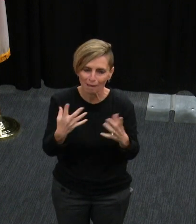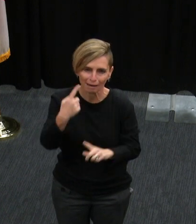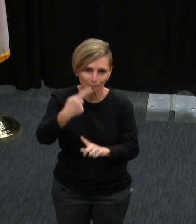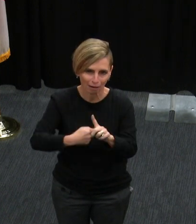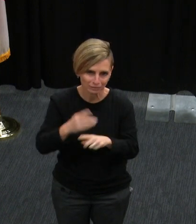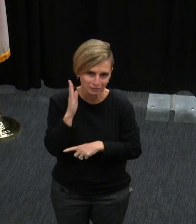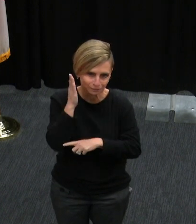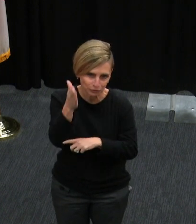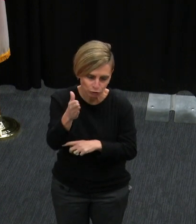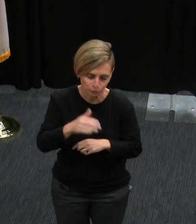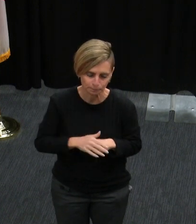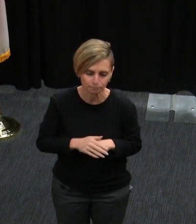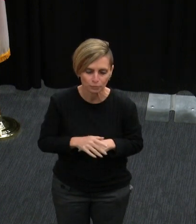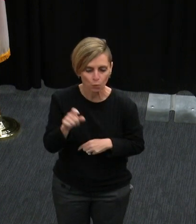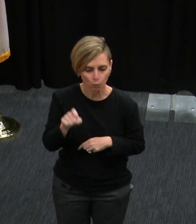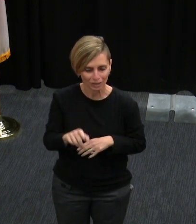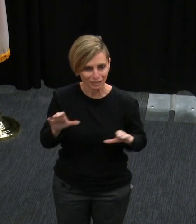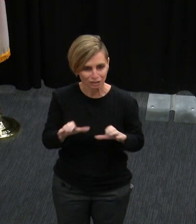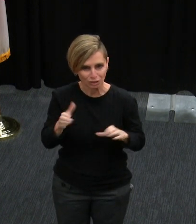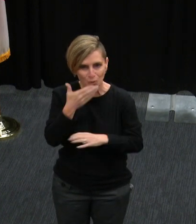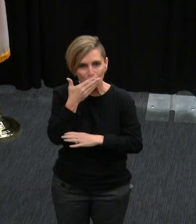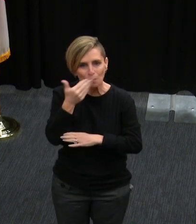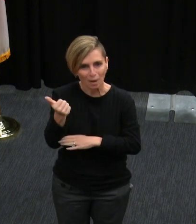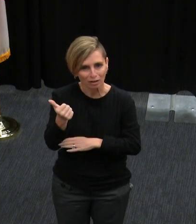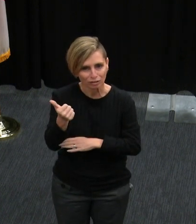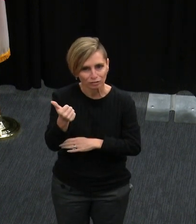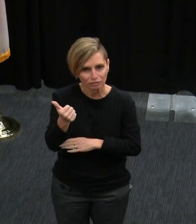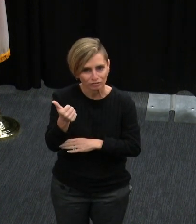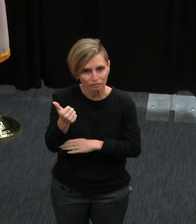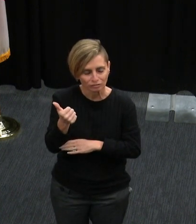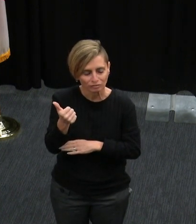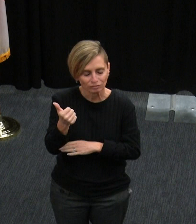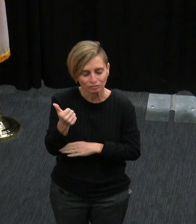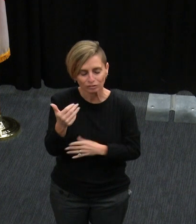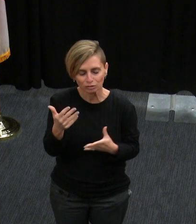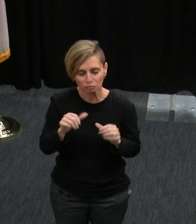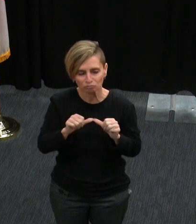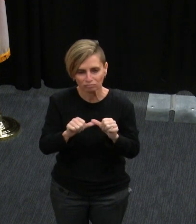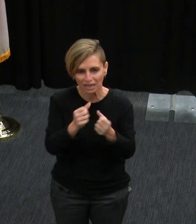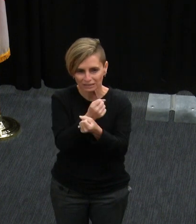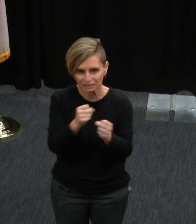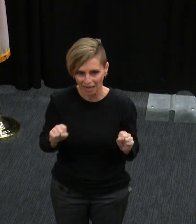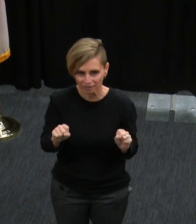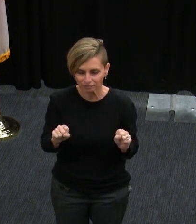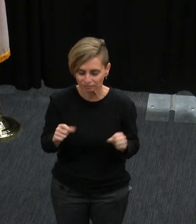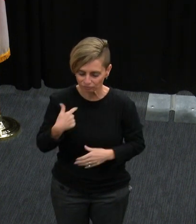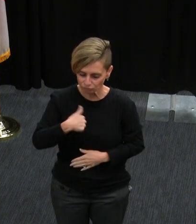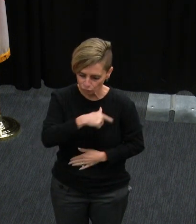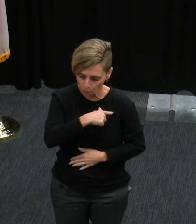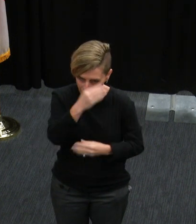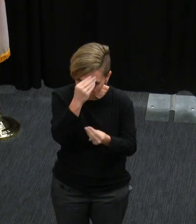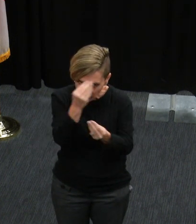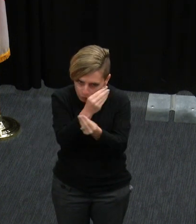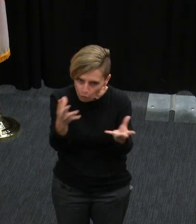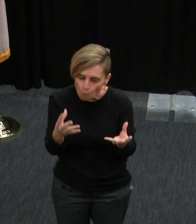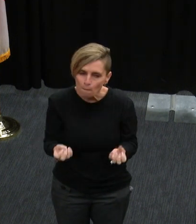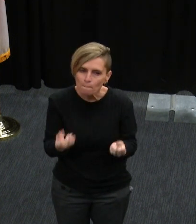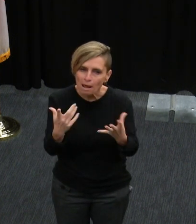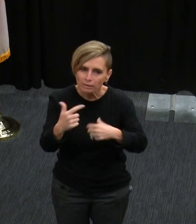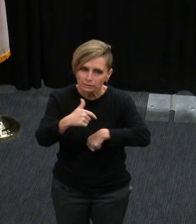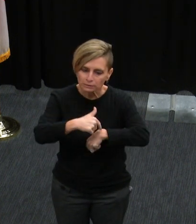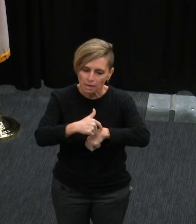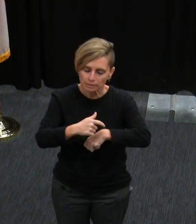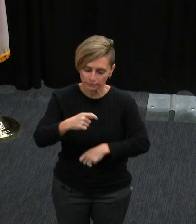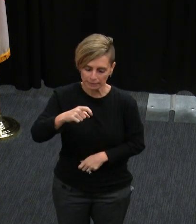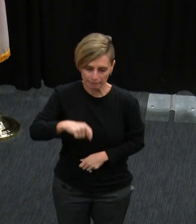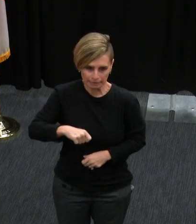better job of taking the steps necessary to stay safe. And as we've shared on numerous occasions, we know that this virus needs